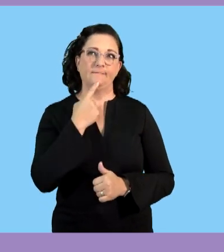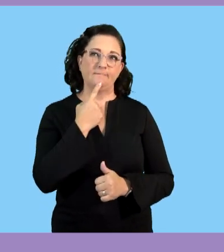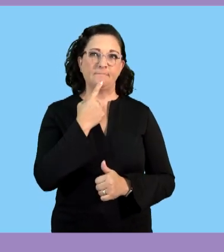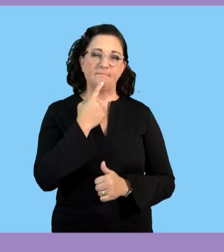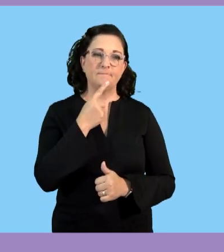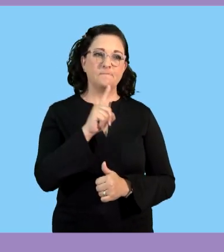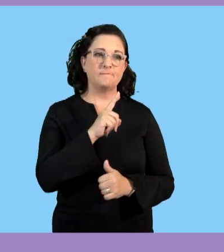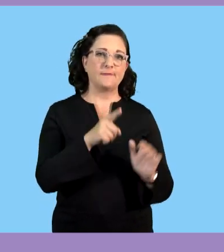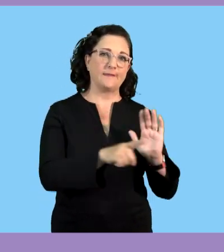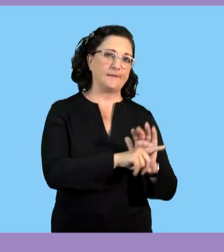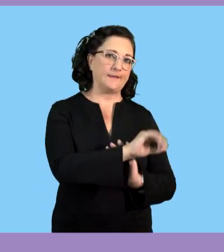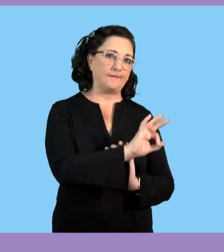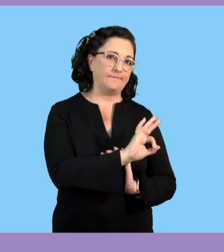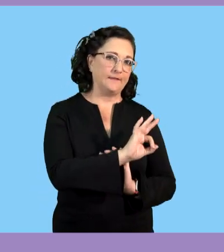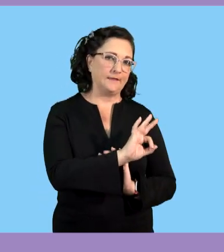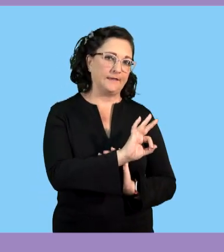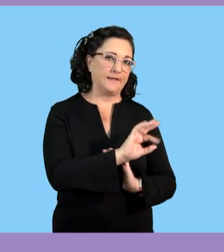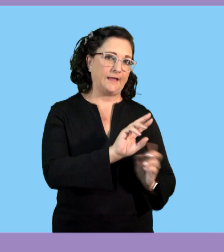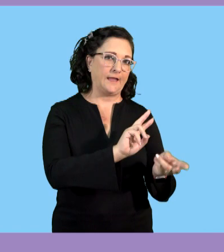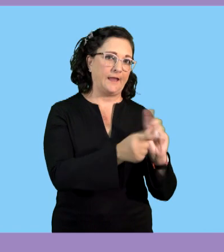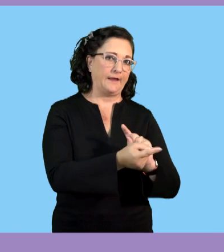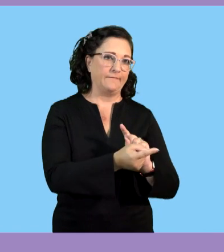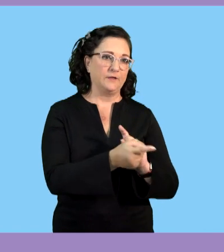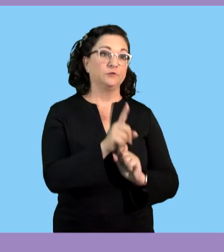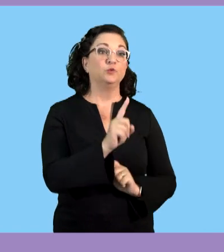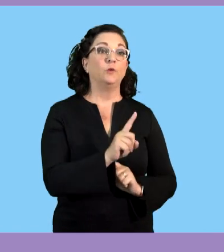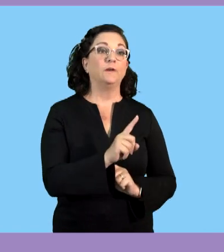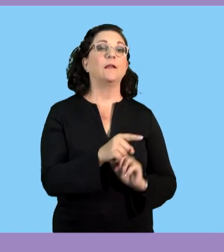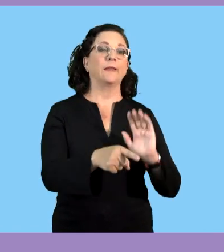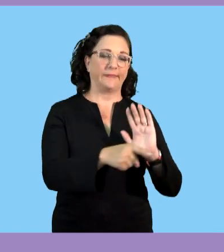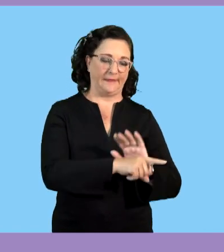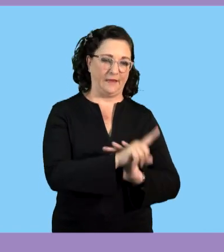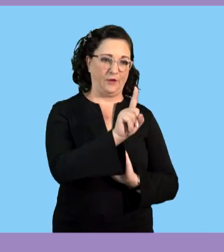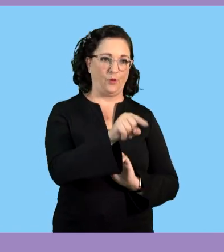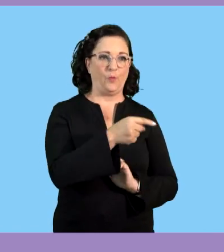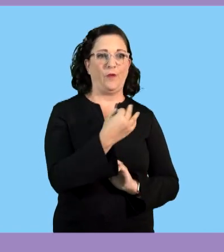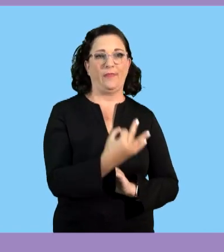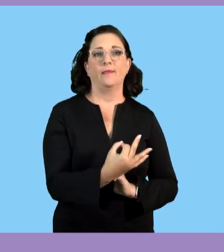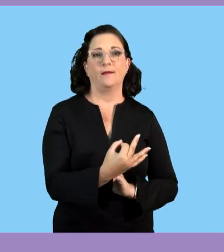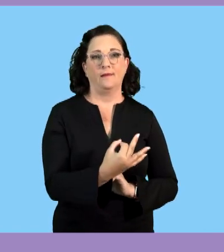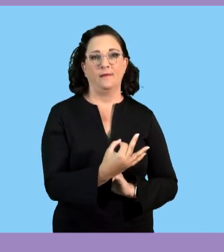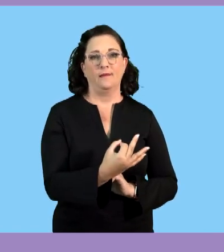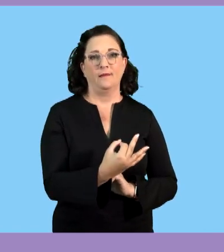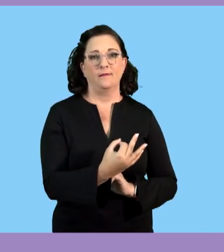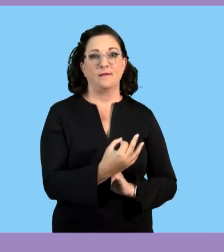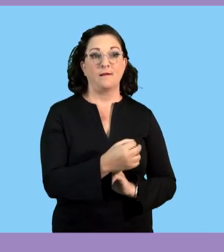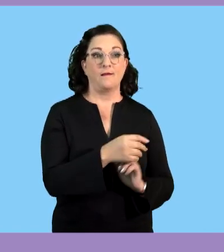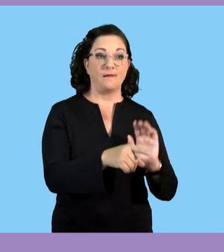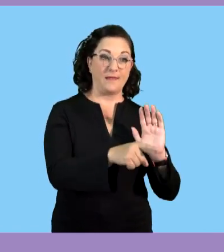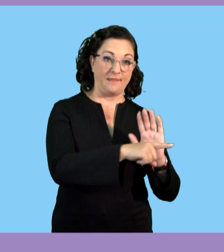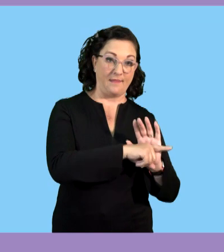the multiplicative inverse of a negative 3? That will be a negative 1/3 because a negative